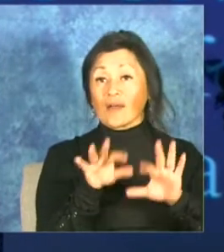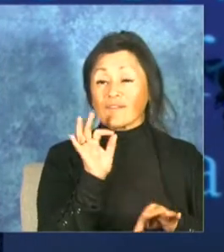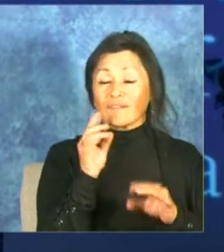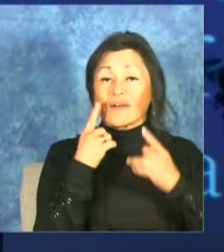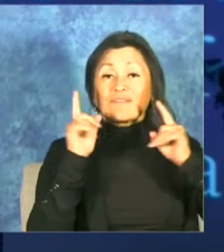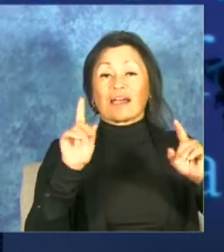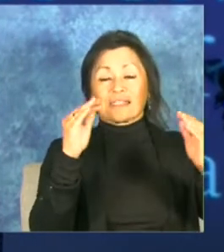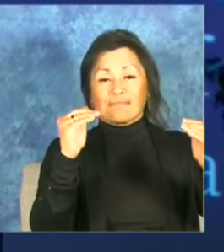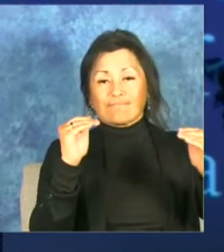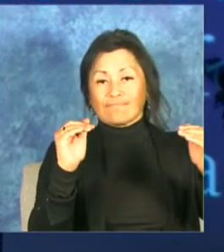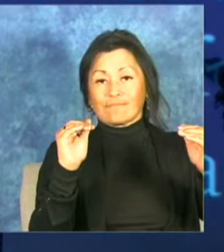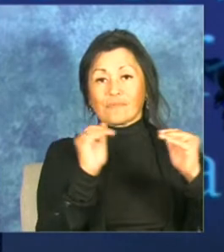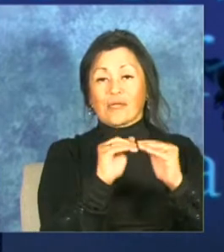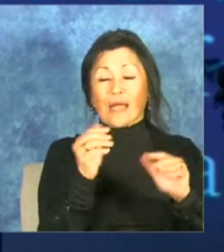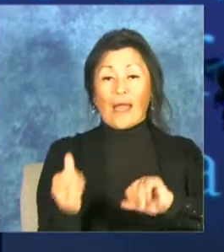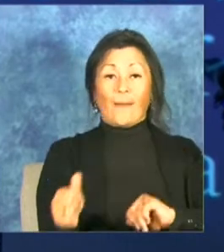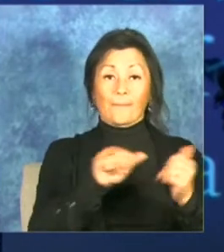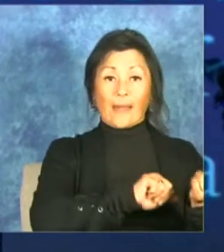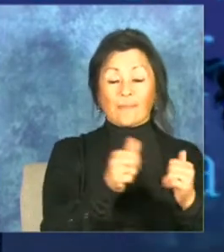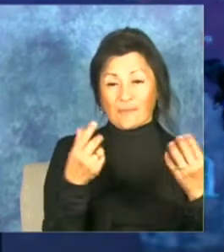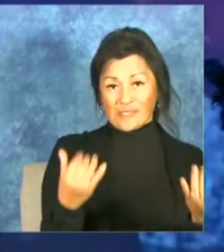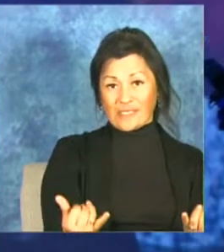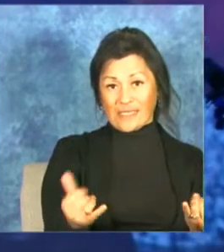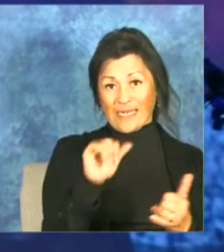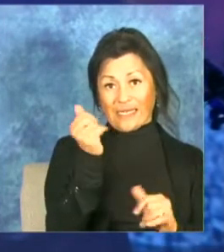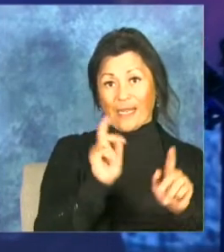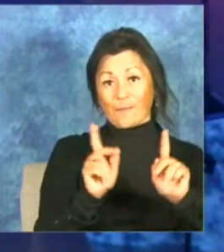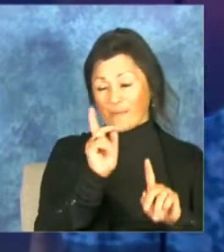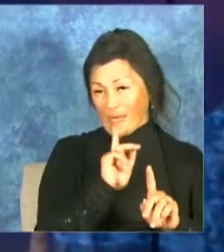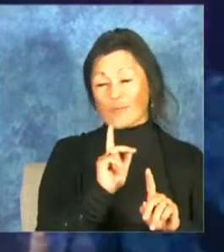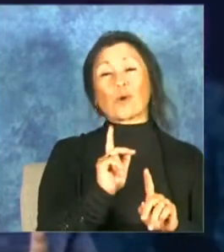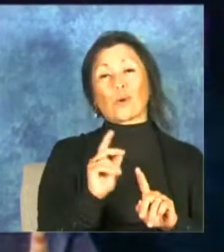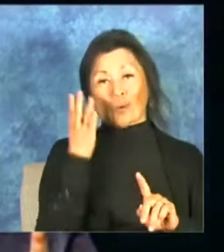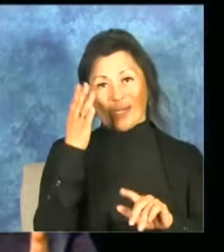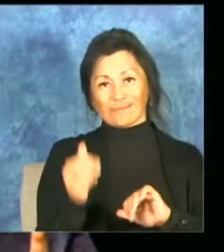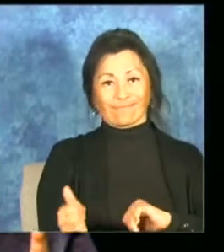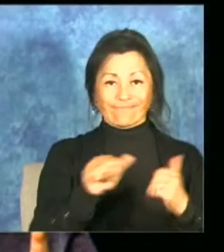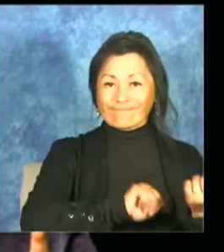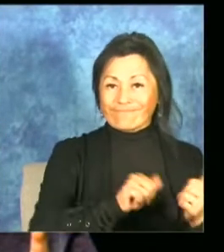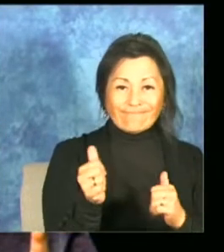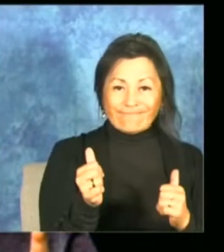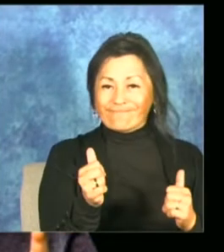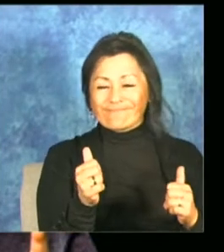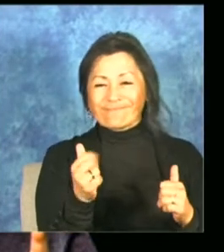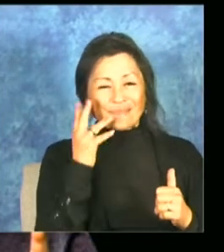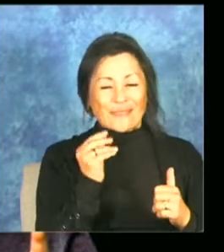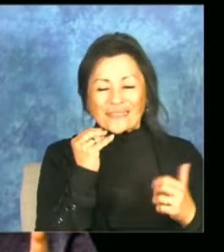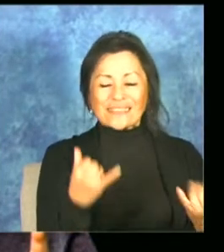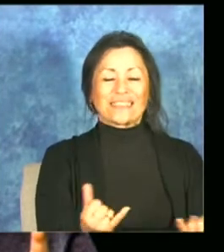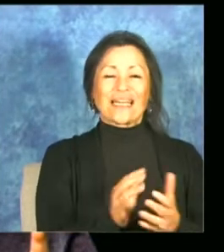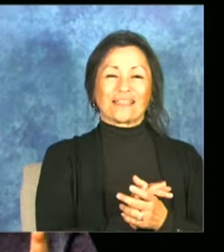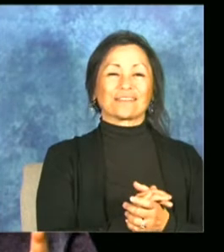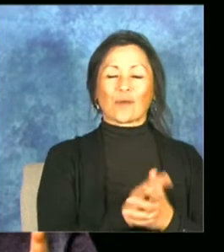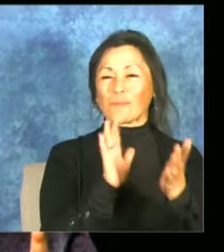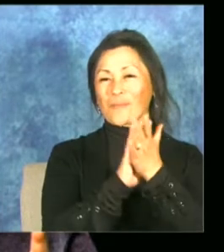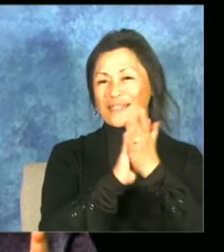a couple other things. Baptisms are today. 10 people are being baptized today. Can we give God praise for that? How awesome.